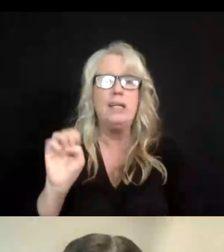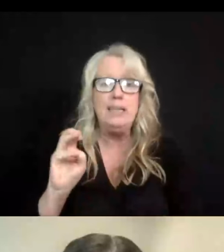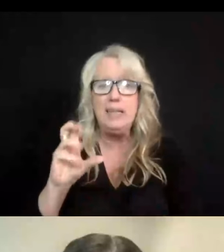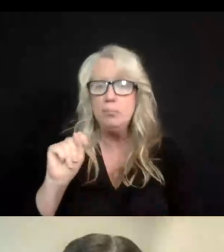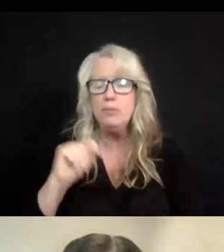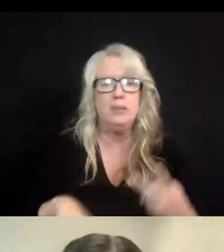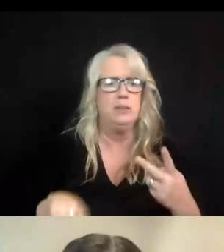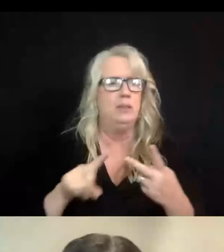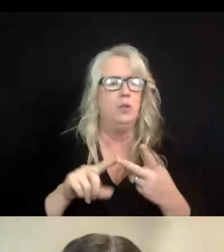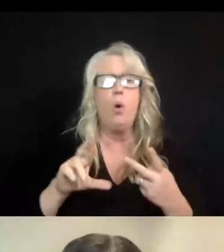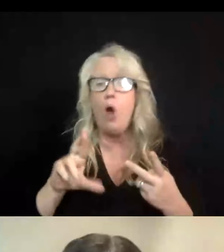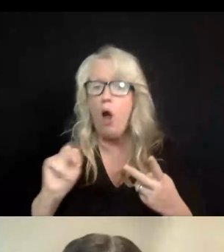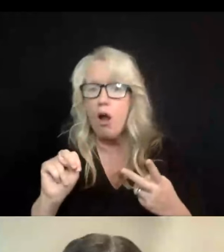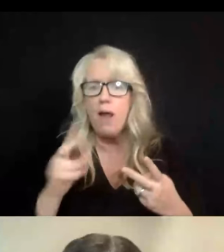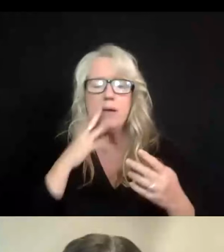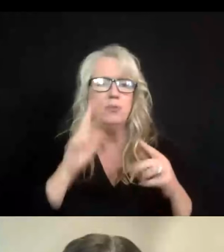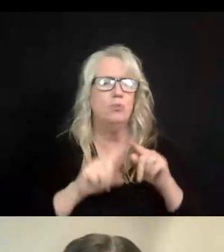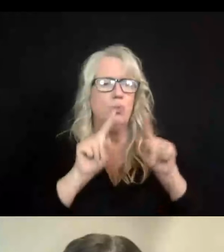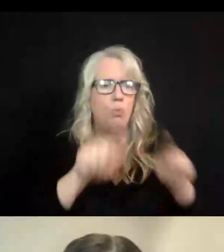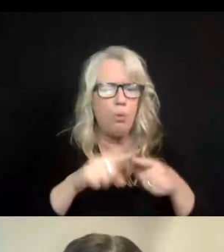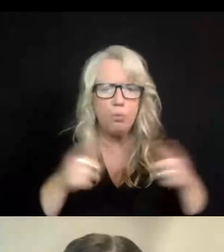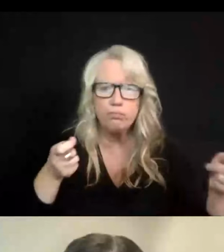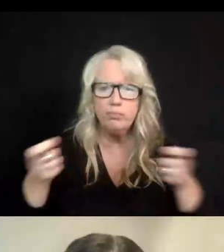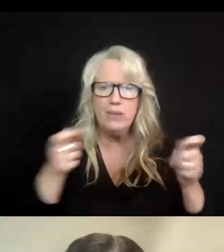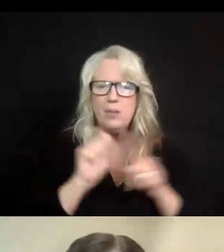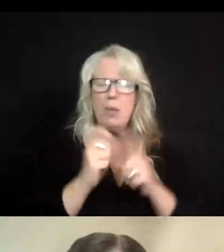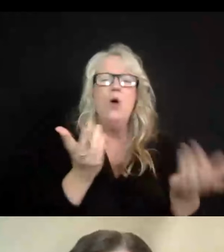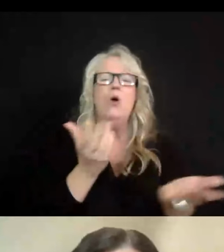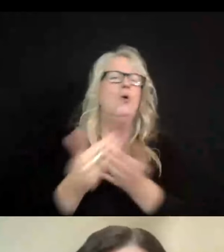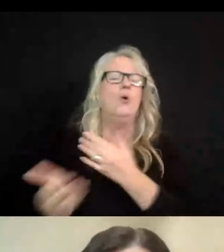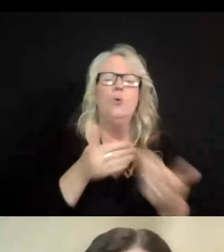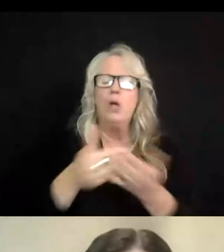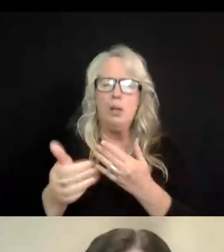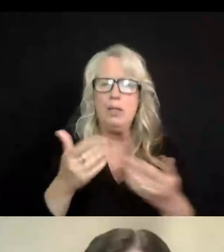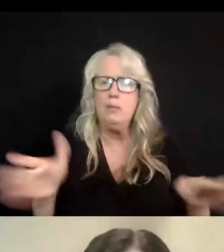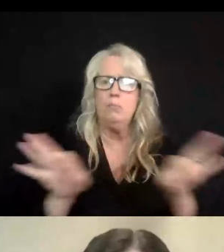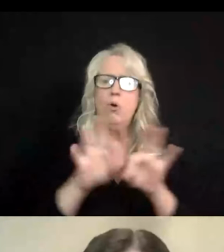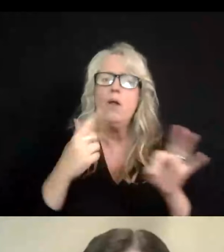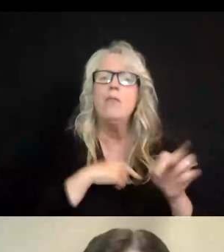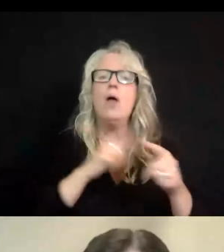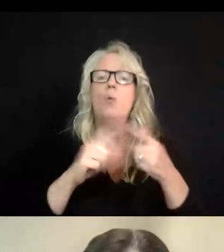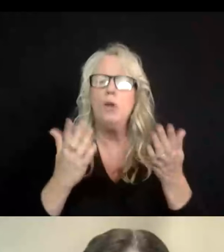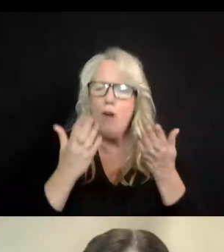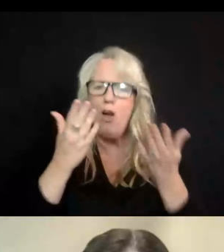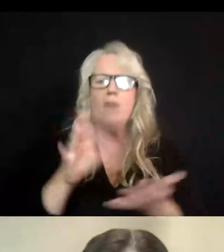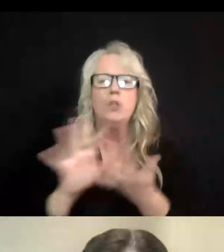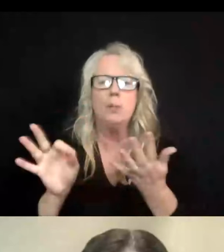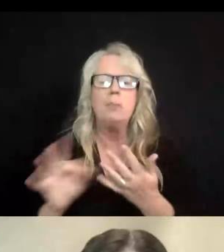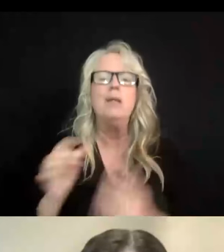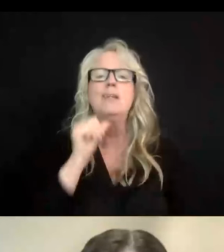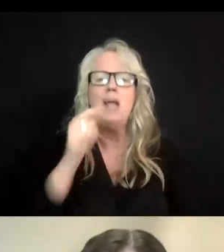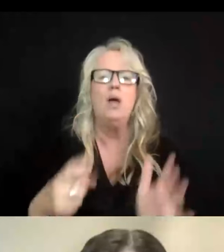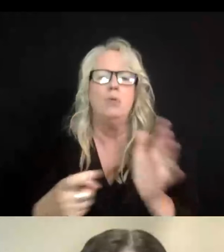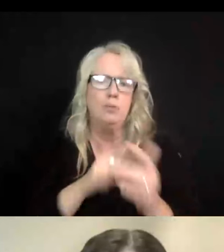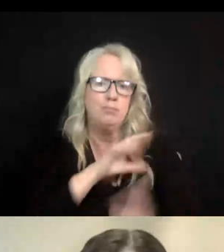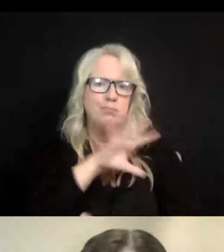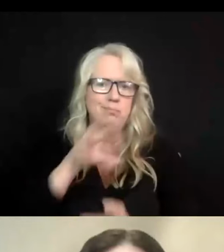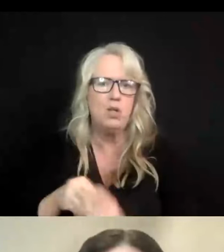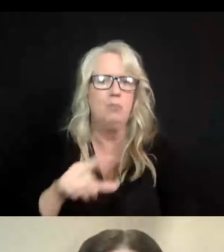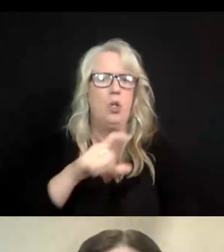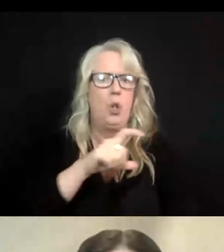an RN to go out and handle the situation, regardless, as long as we are offering an option that does not require law enforcement to be